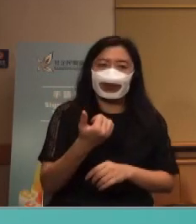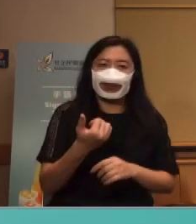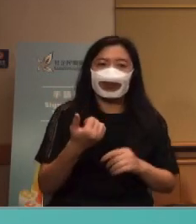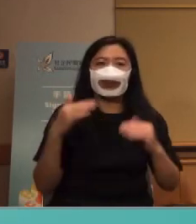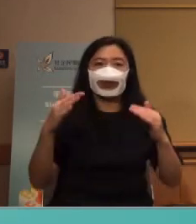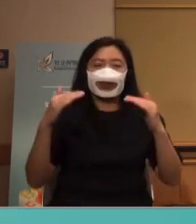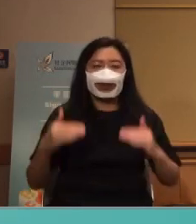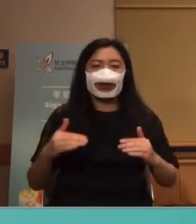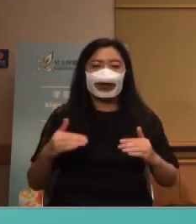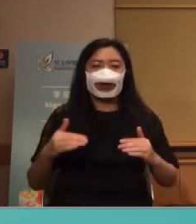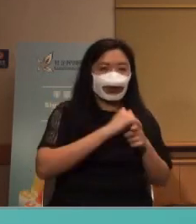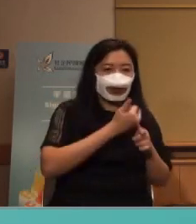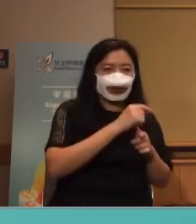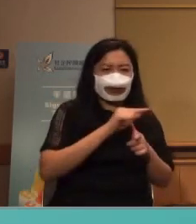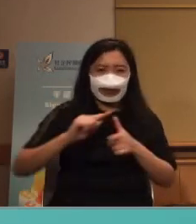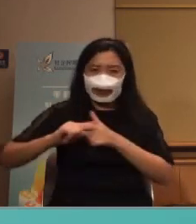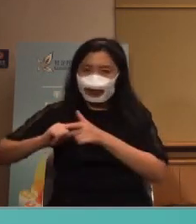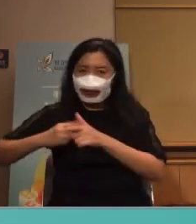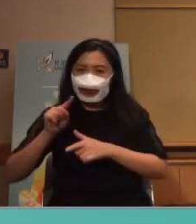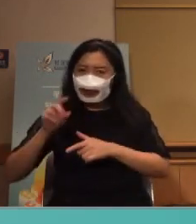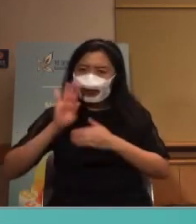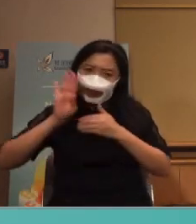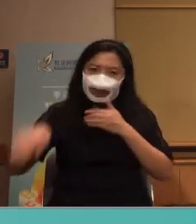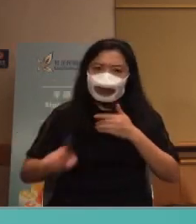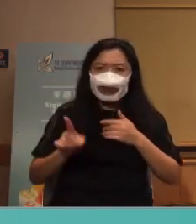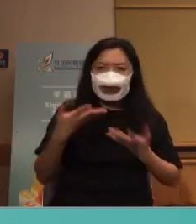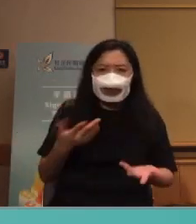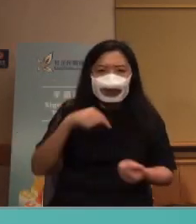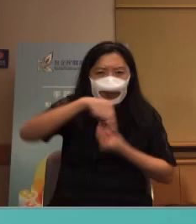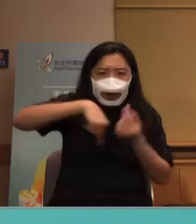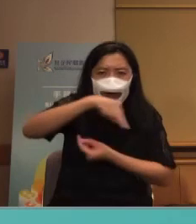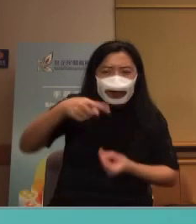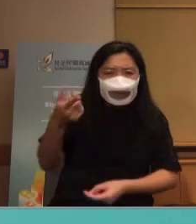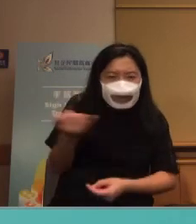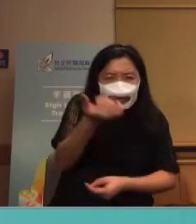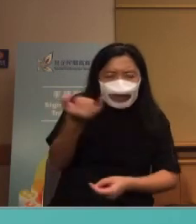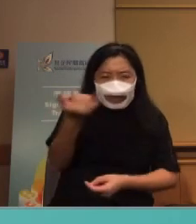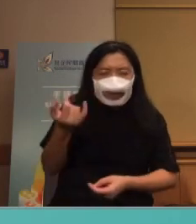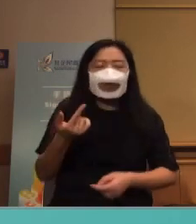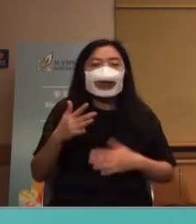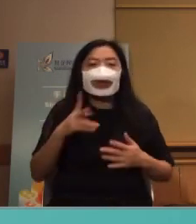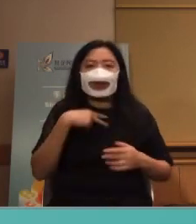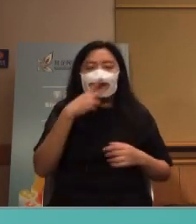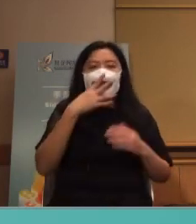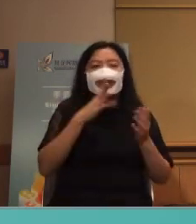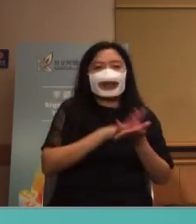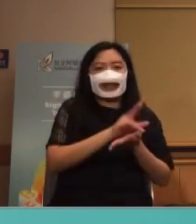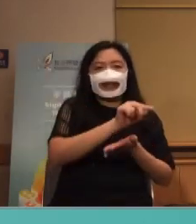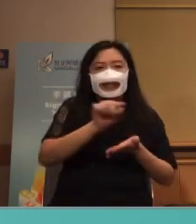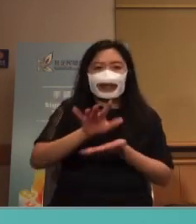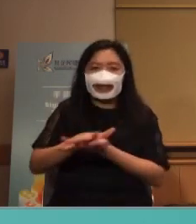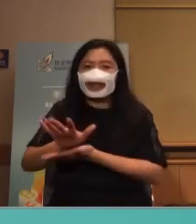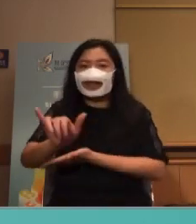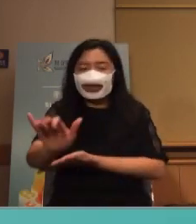highly uncertain. But I can definitely agree that in the next 3 to 5 years, longer term wise, it's having